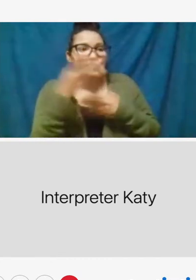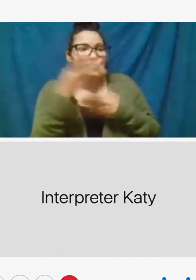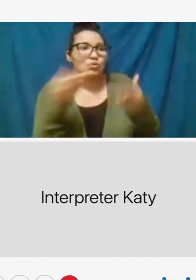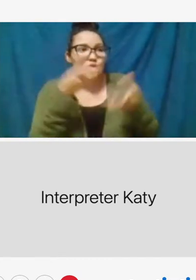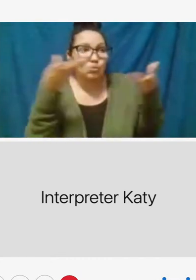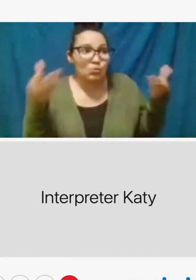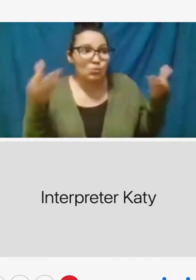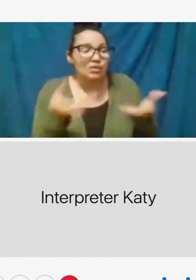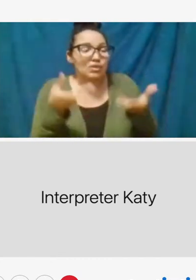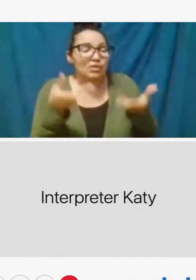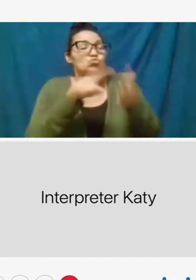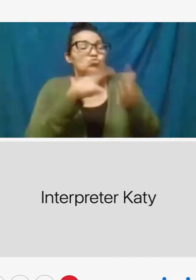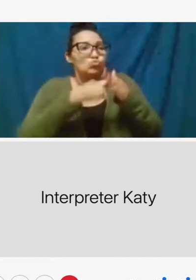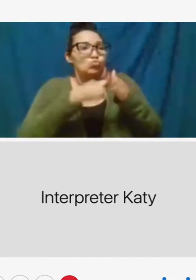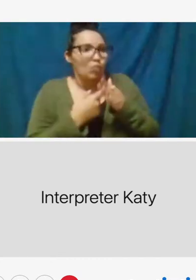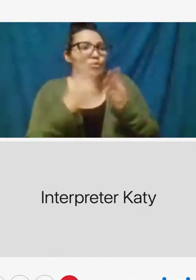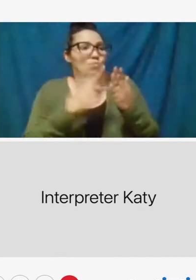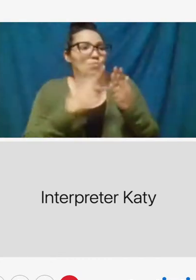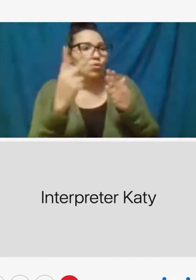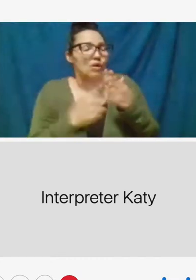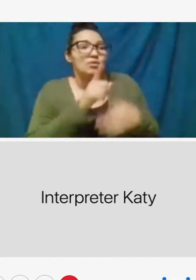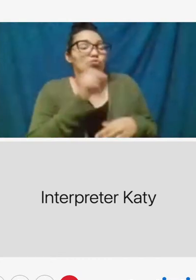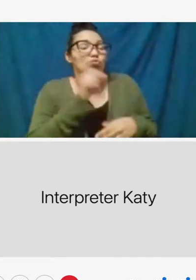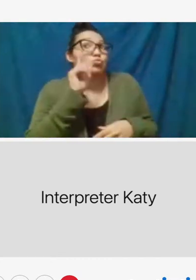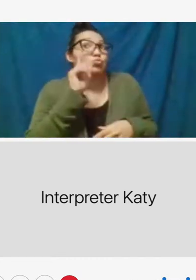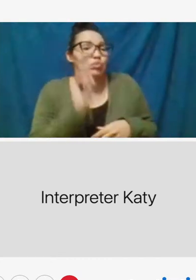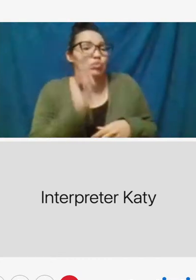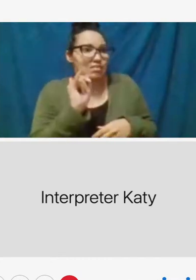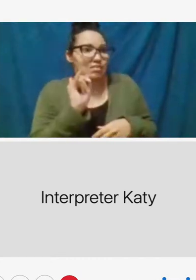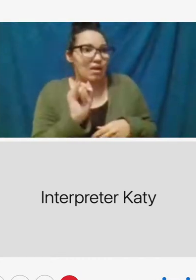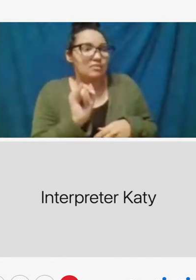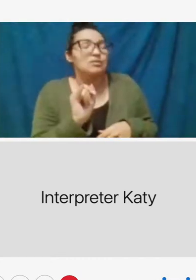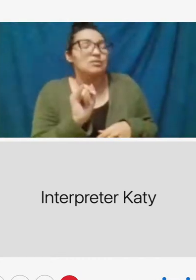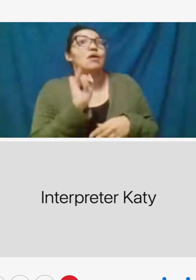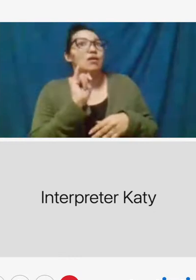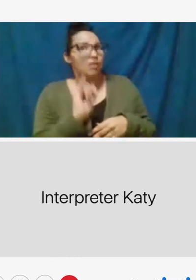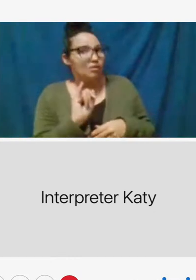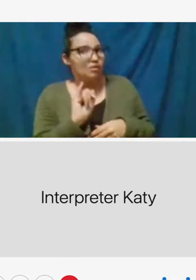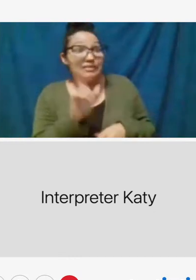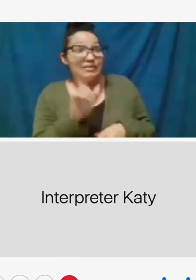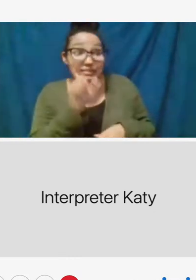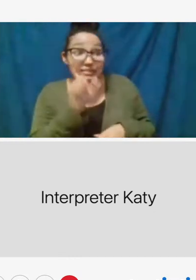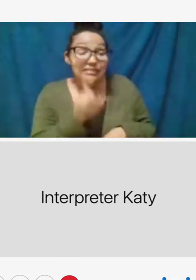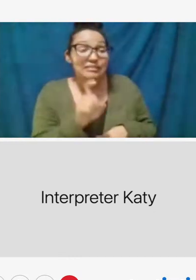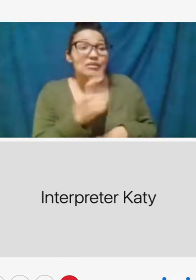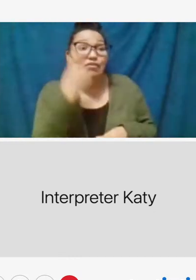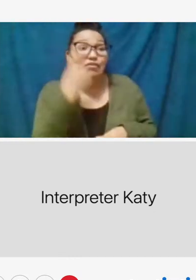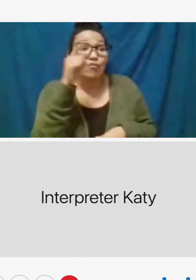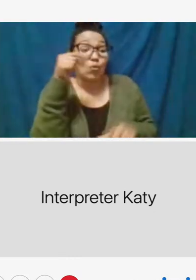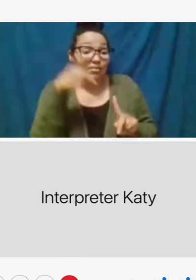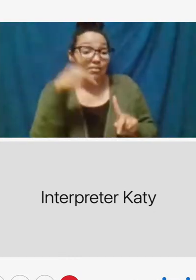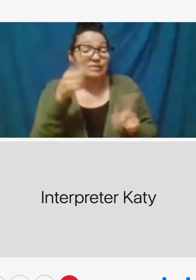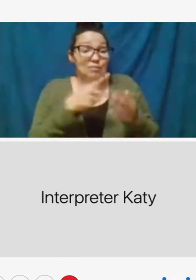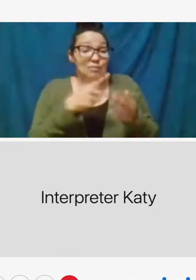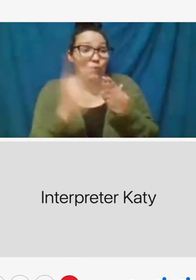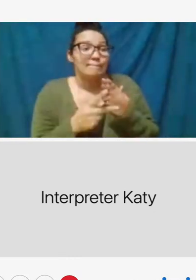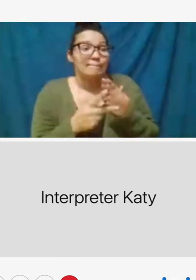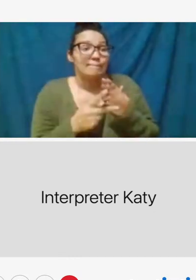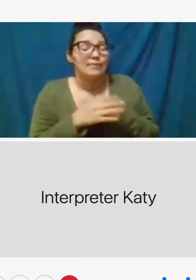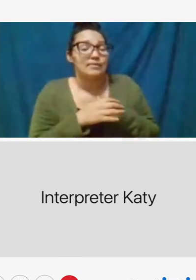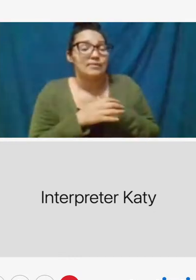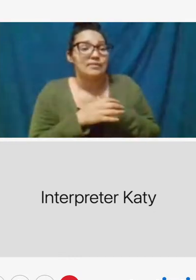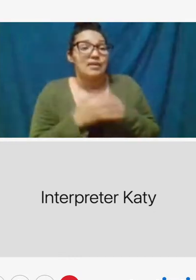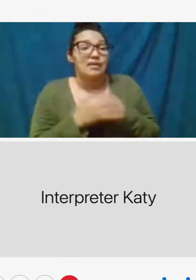this program and to realize there was the need for this program and